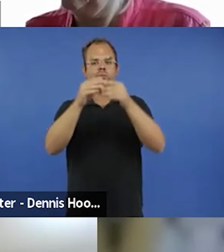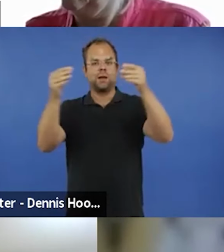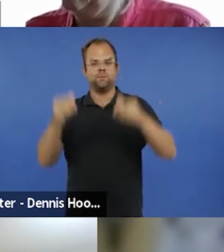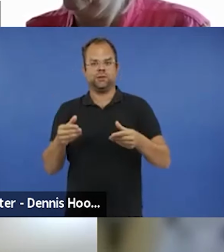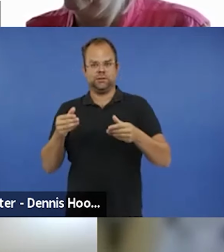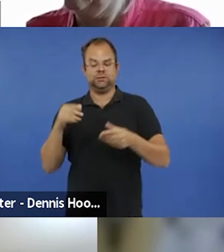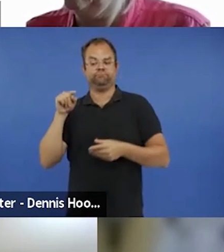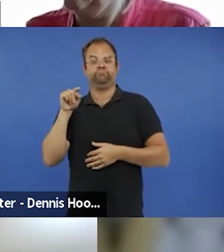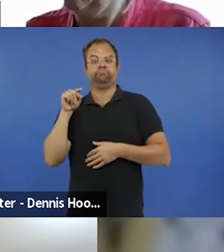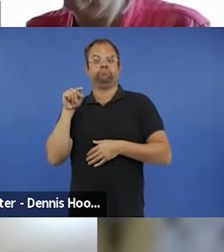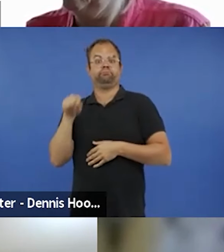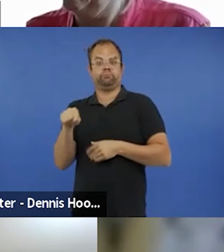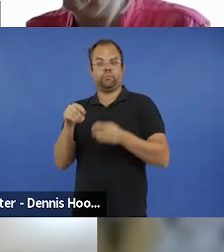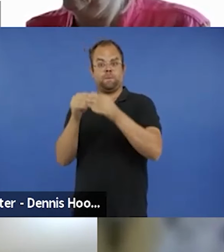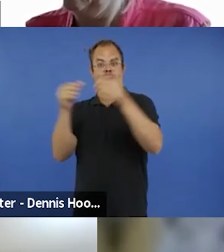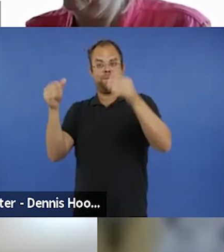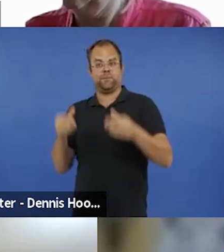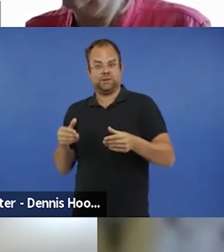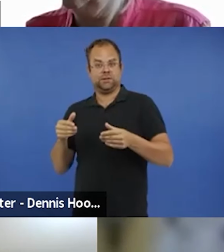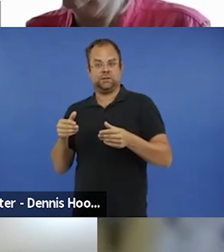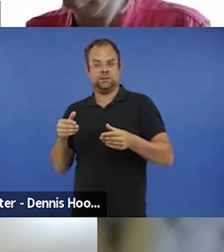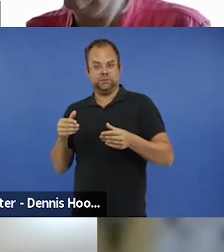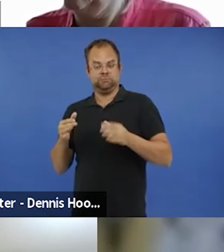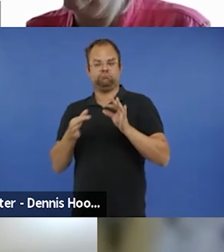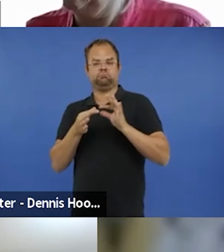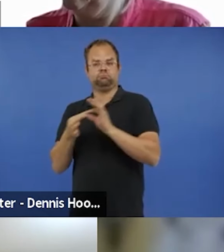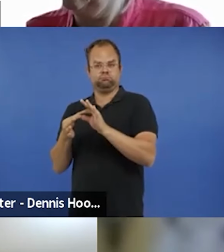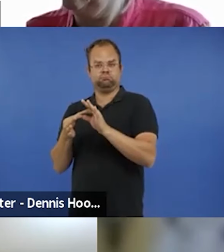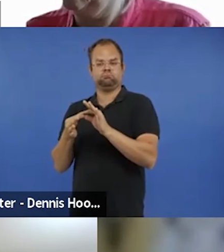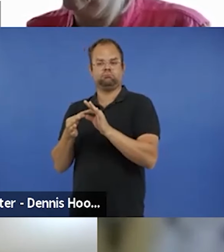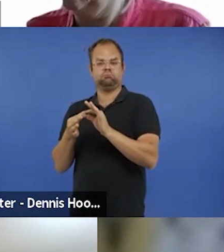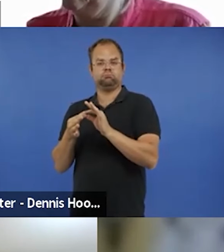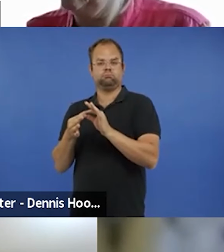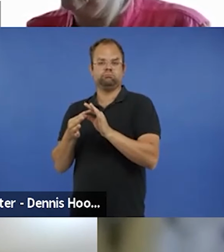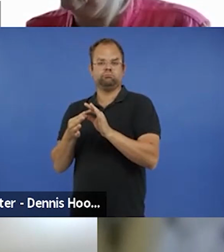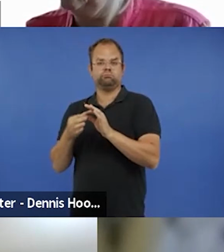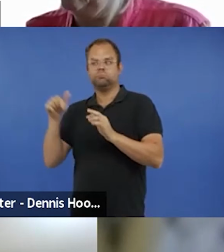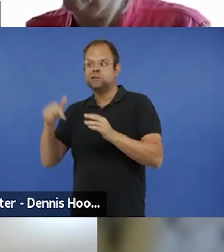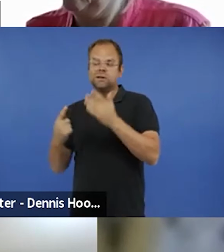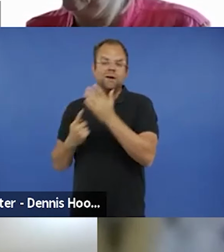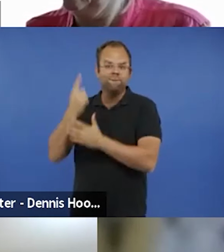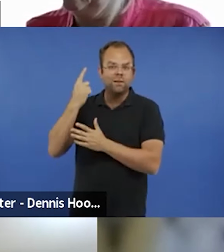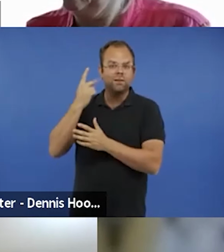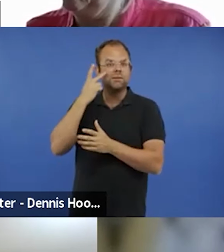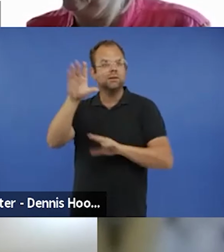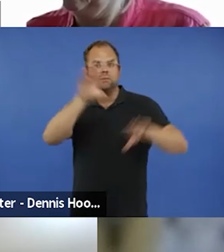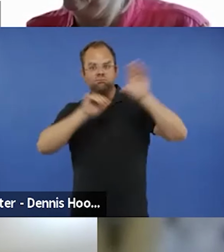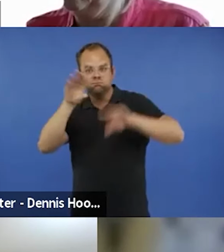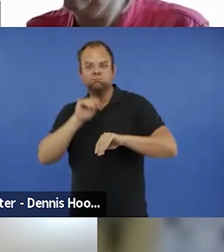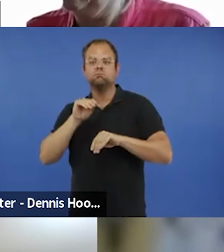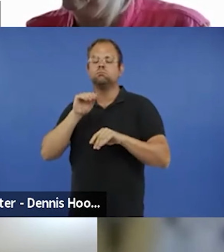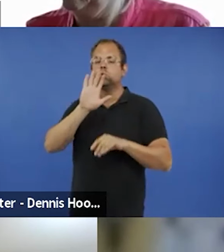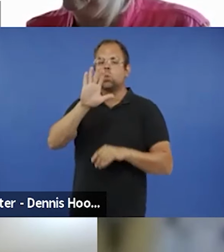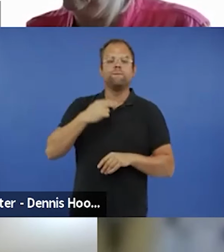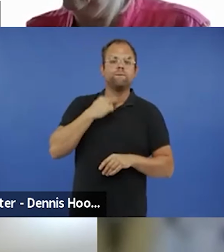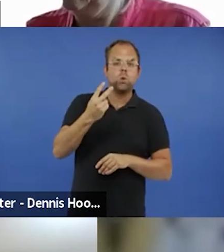and also capturing your voices. So for example, in our group, we did the Jamboard. We invited people to put information in the chat,